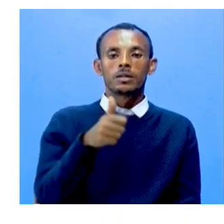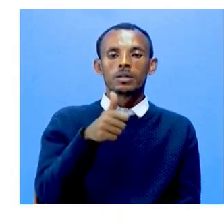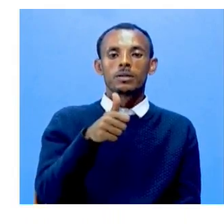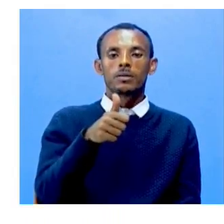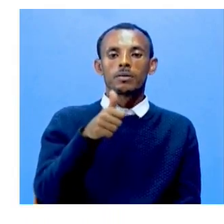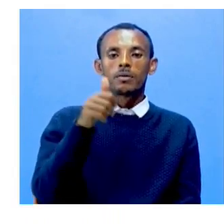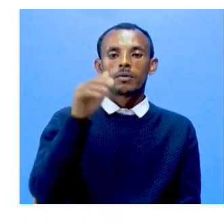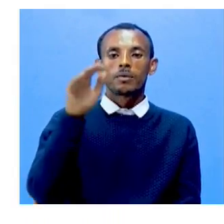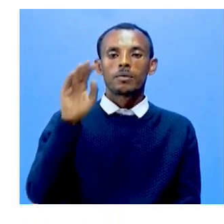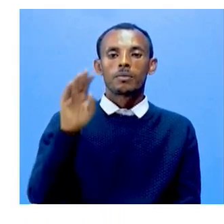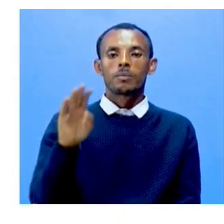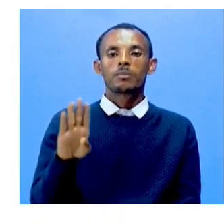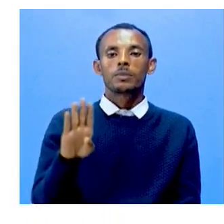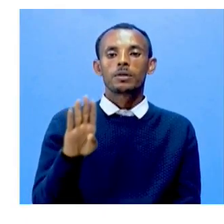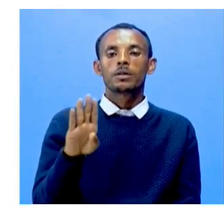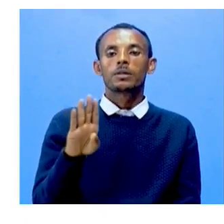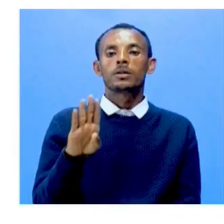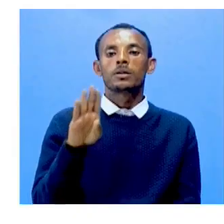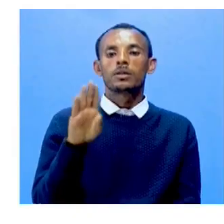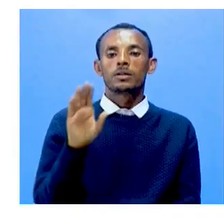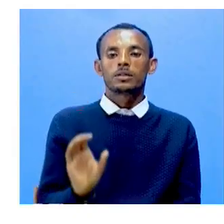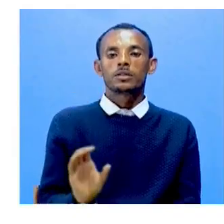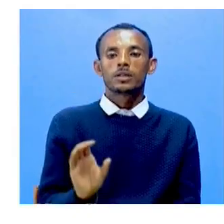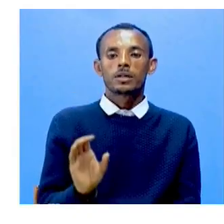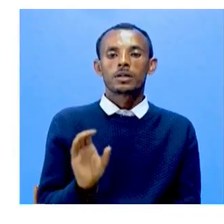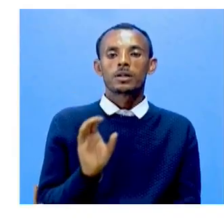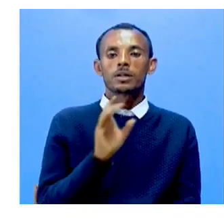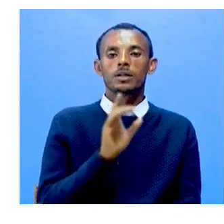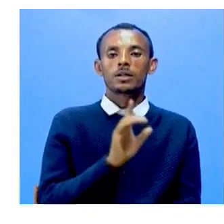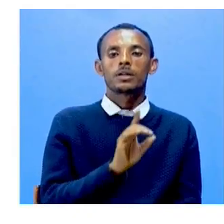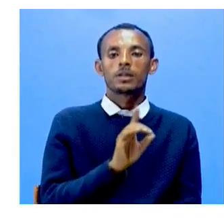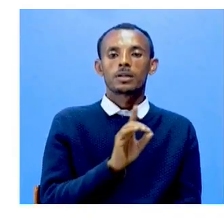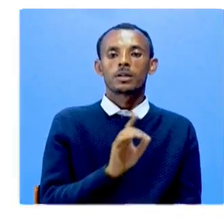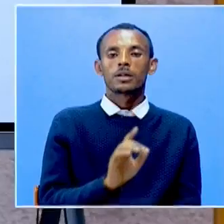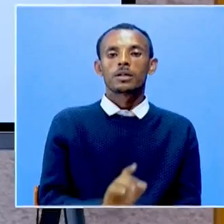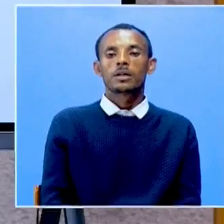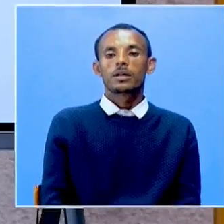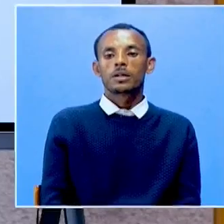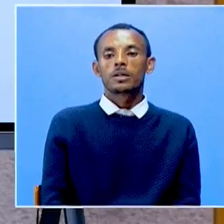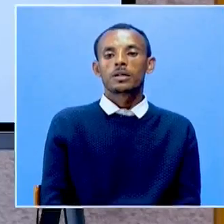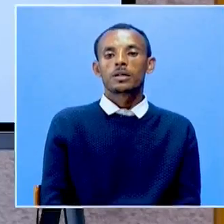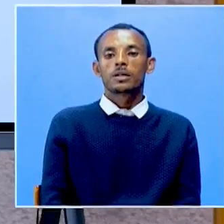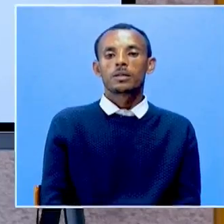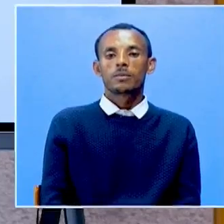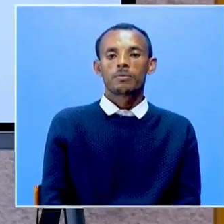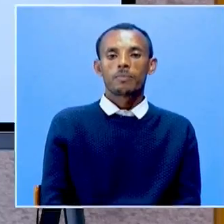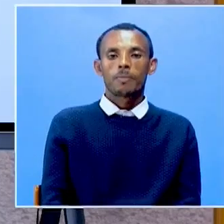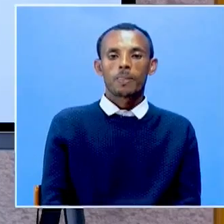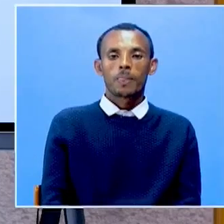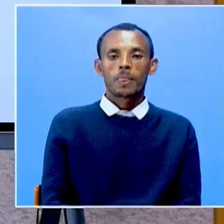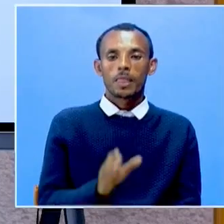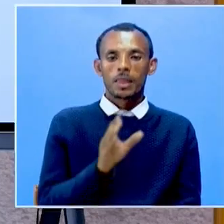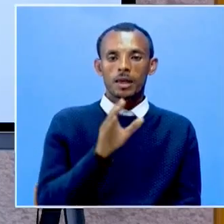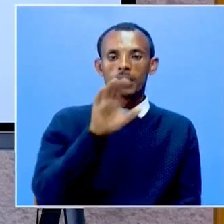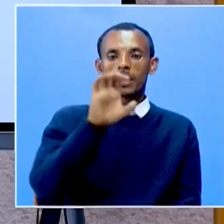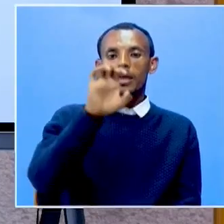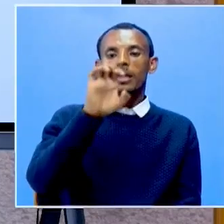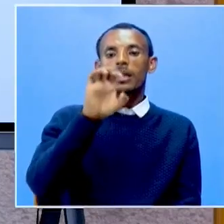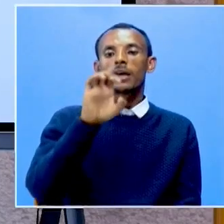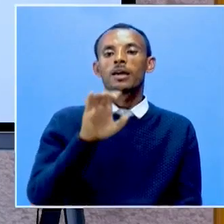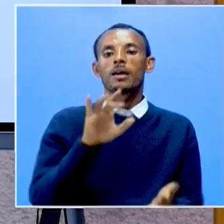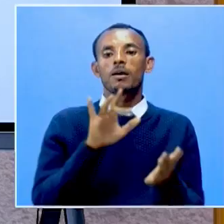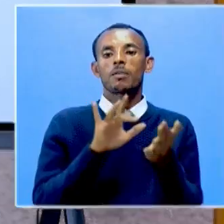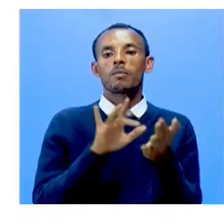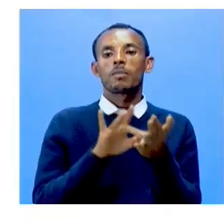A, B, C, D. A is the midpoint